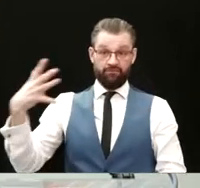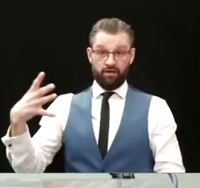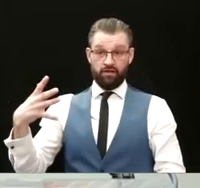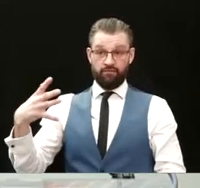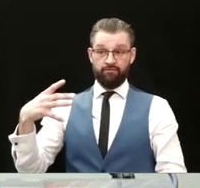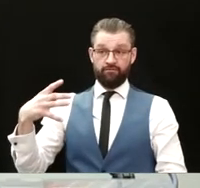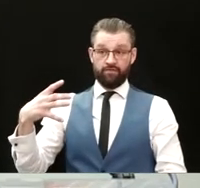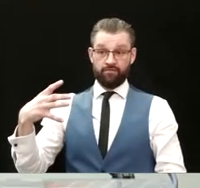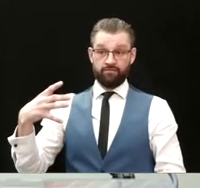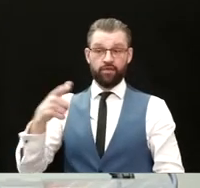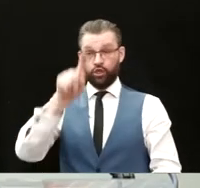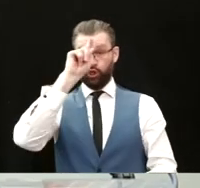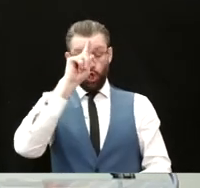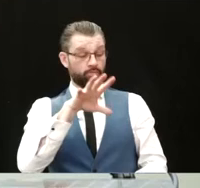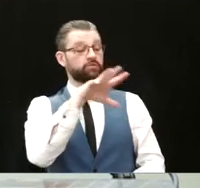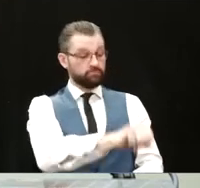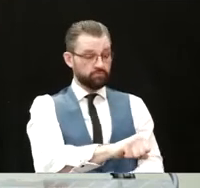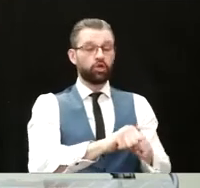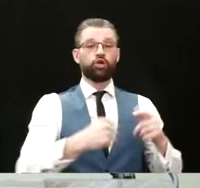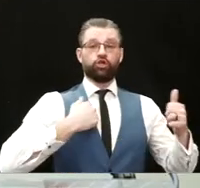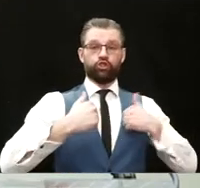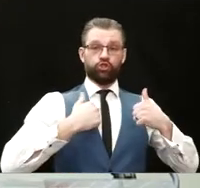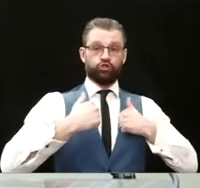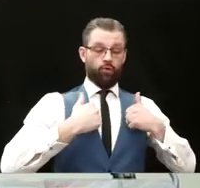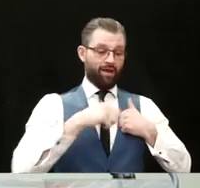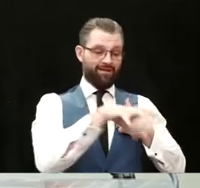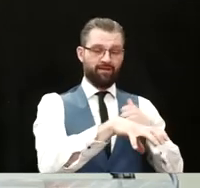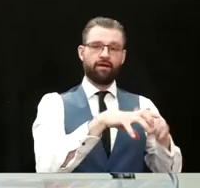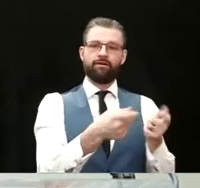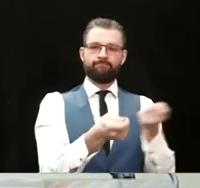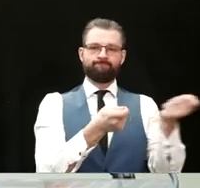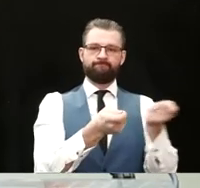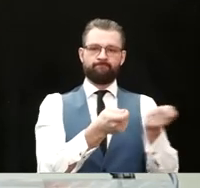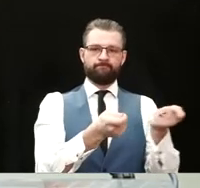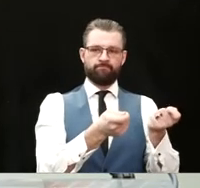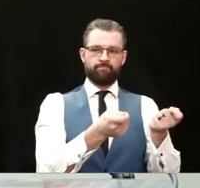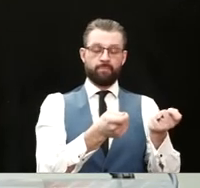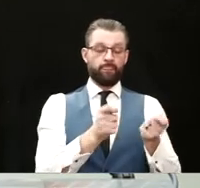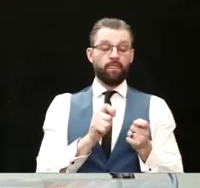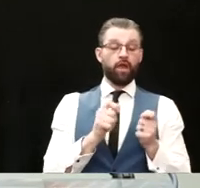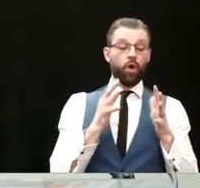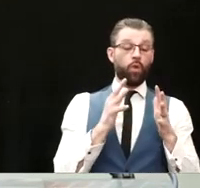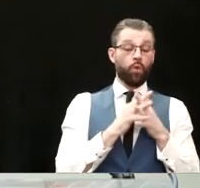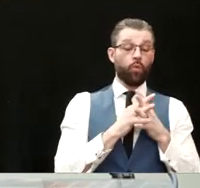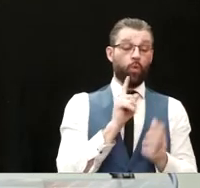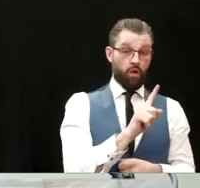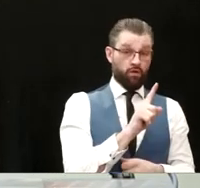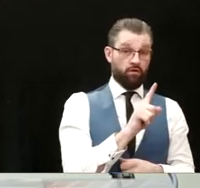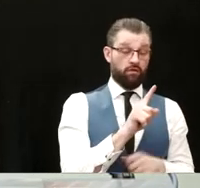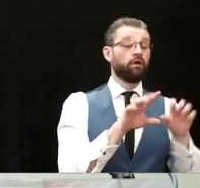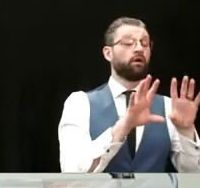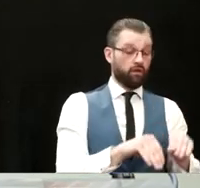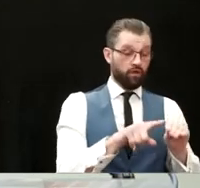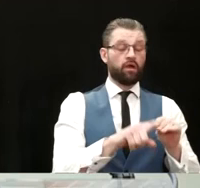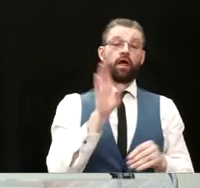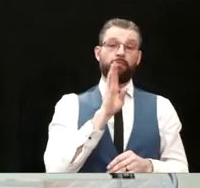Rwanda as a colony and established indirect rule. After the First World War, the Belgians took